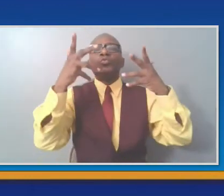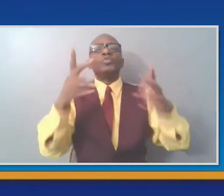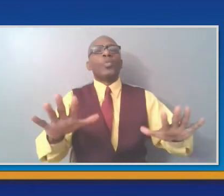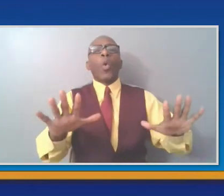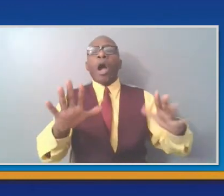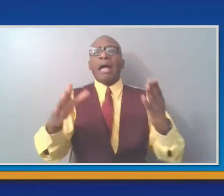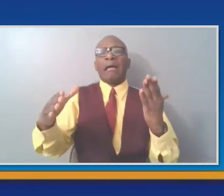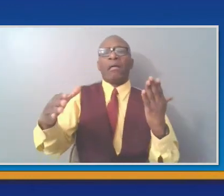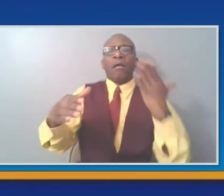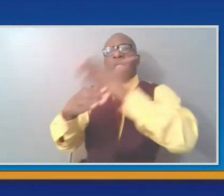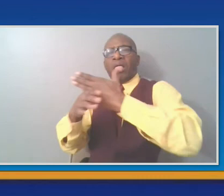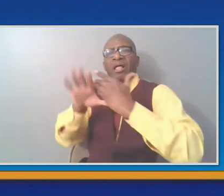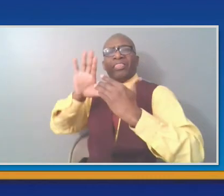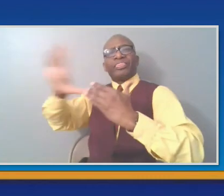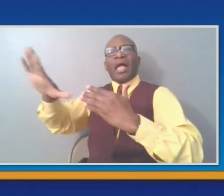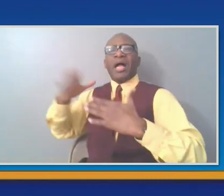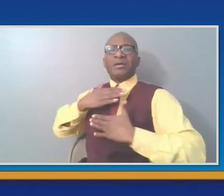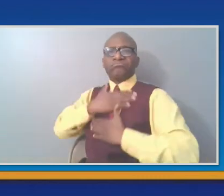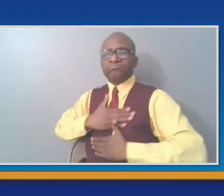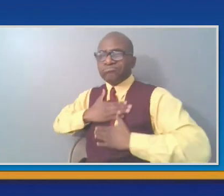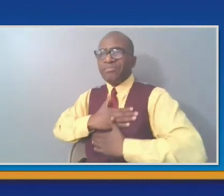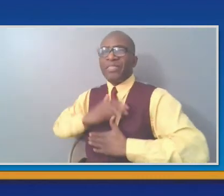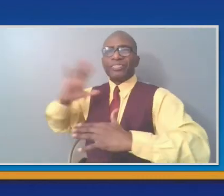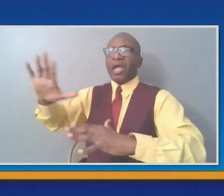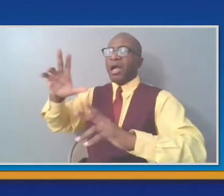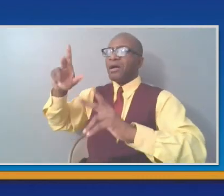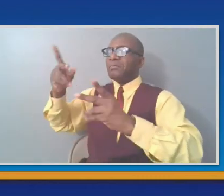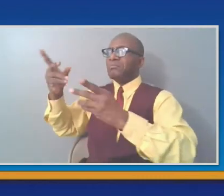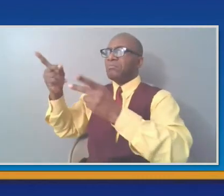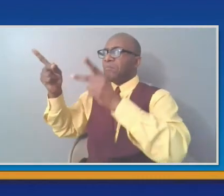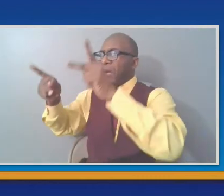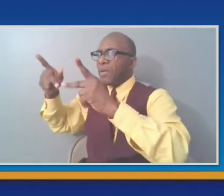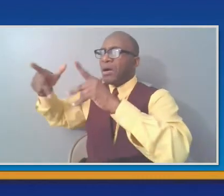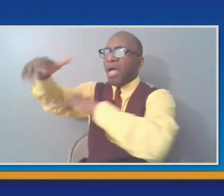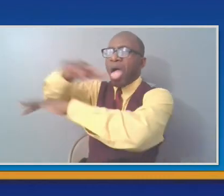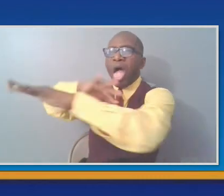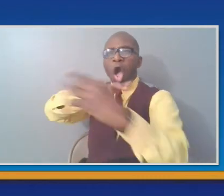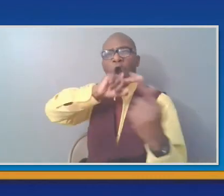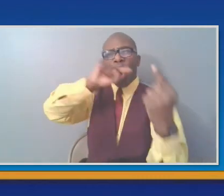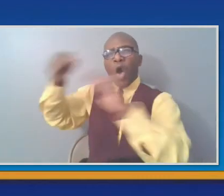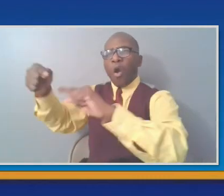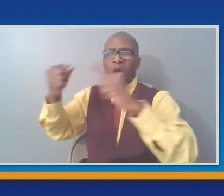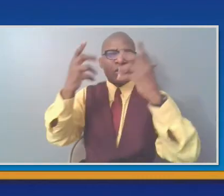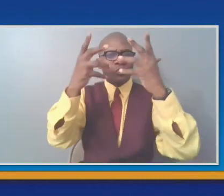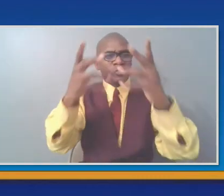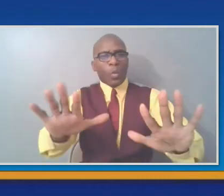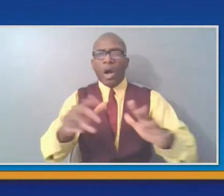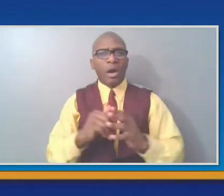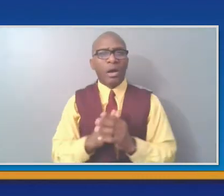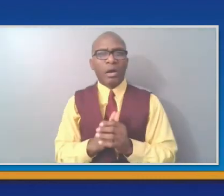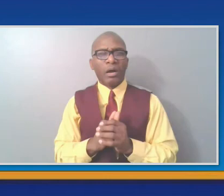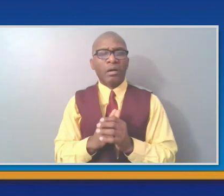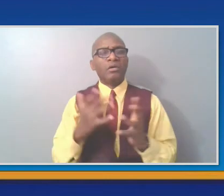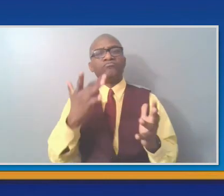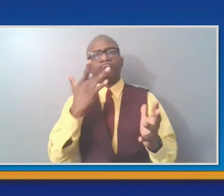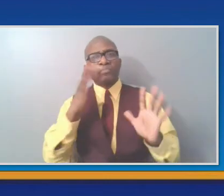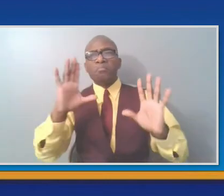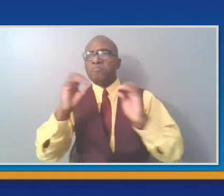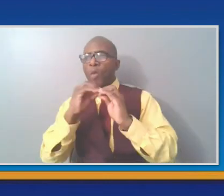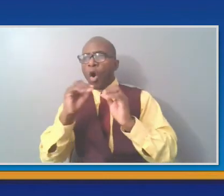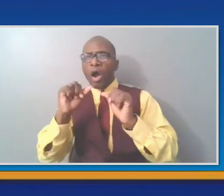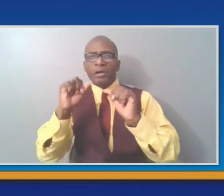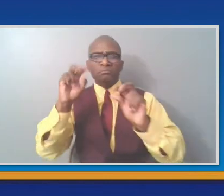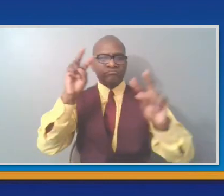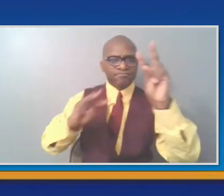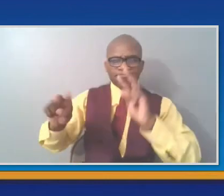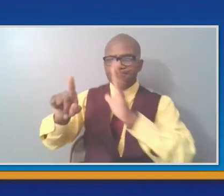have a lot of land, we have a lot of acreage, we'll see just how we can do that. So with all that news, a lot of news about parks, as well as a lot of news about COVID, we'll